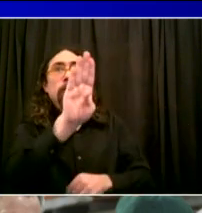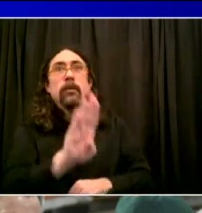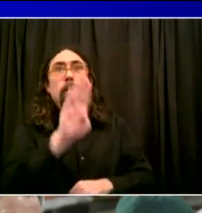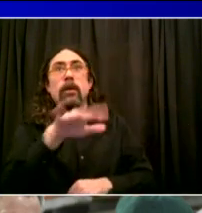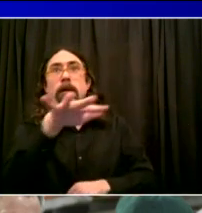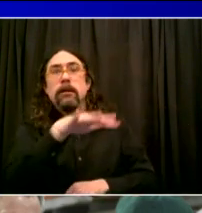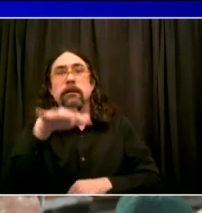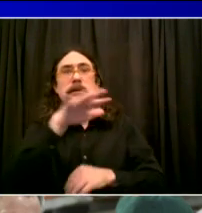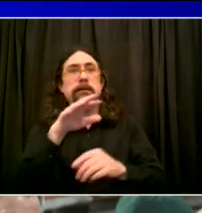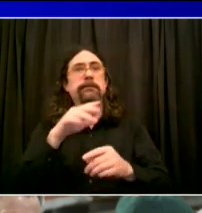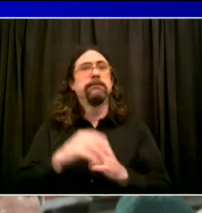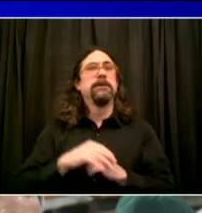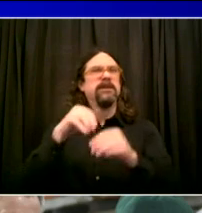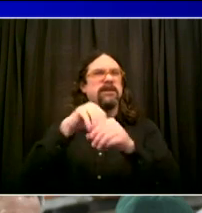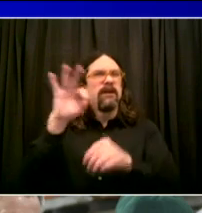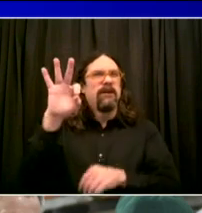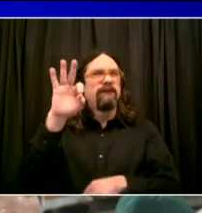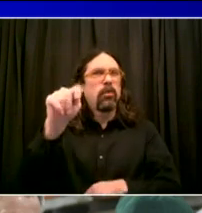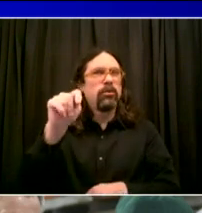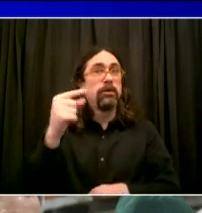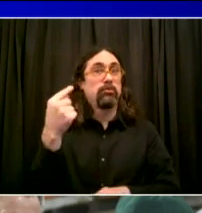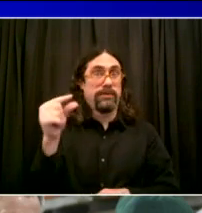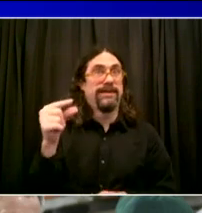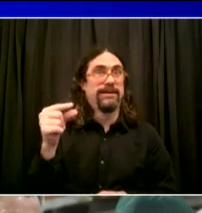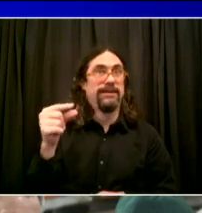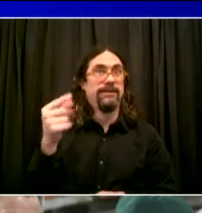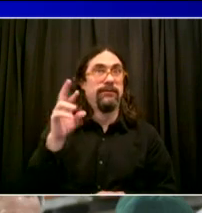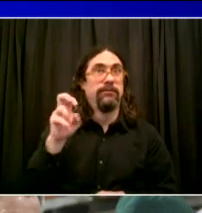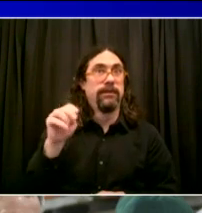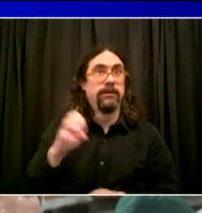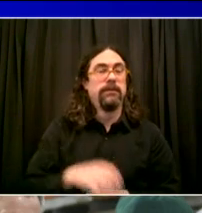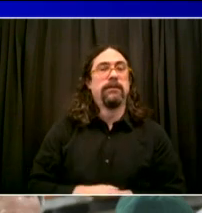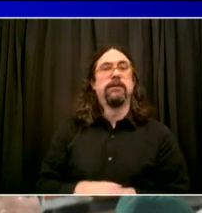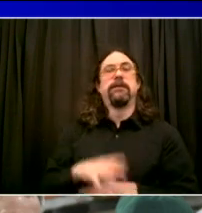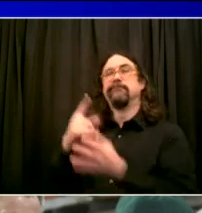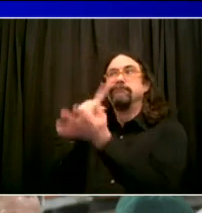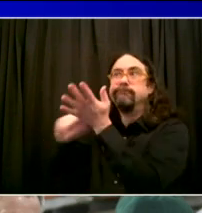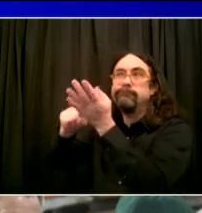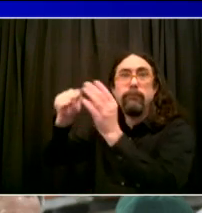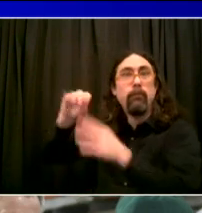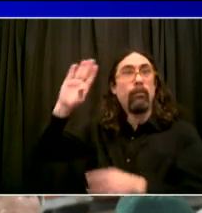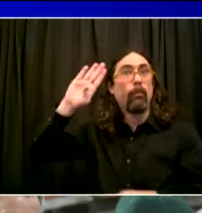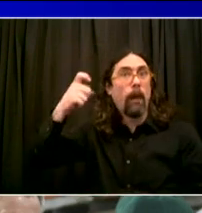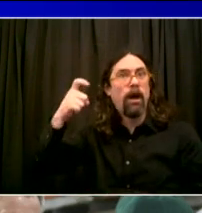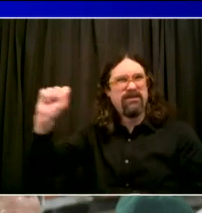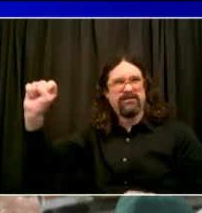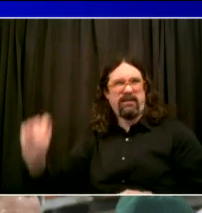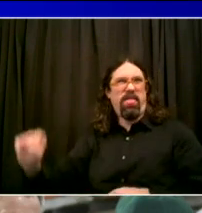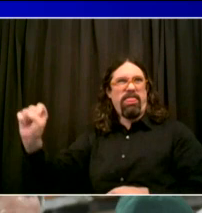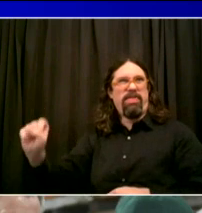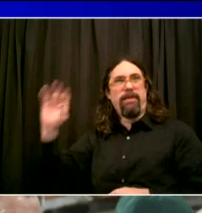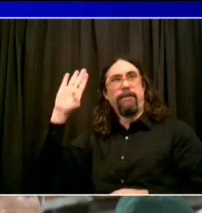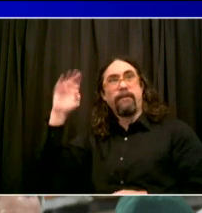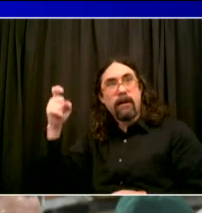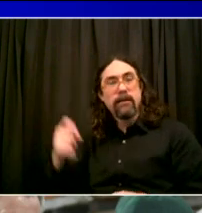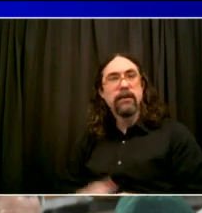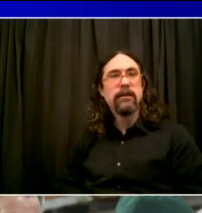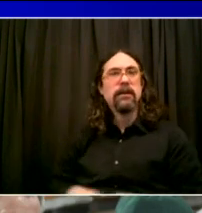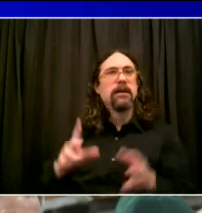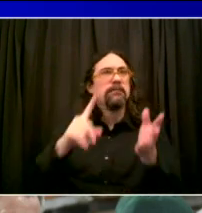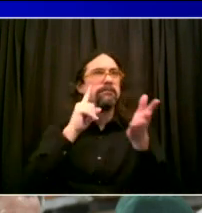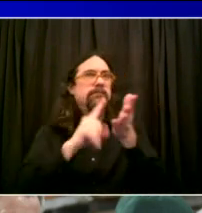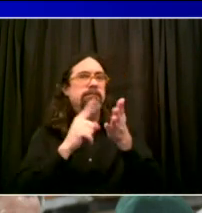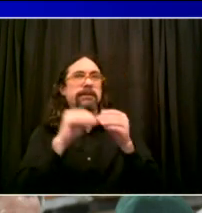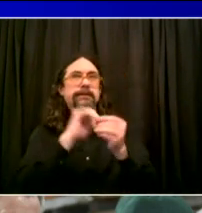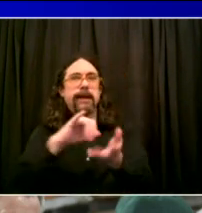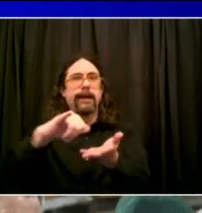in the South Bronx. Obviously, I was around Manhattan and out in Queens at the garage in Maspeth, the